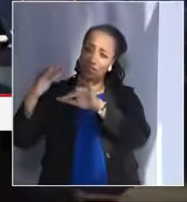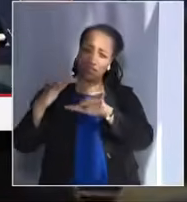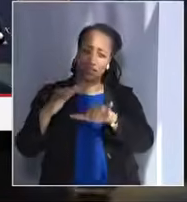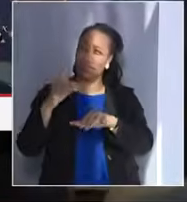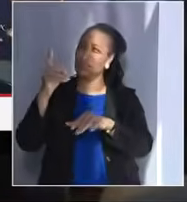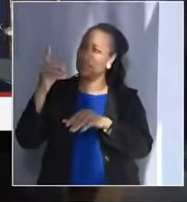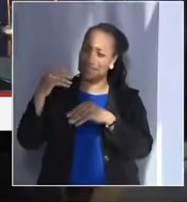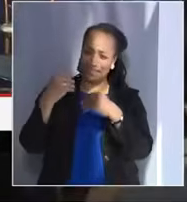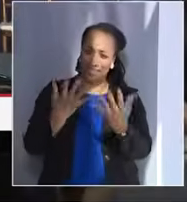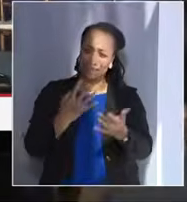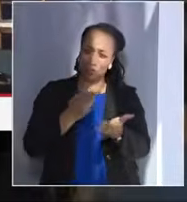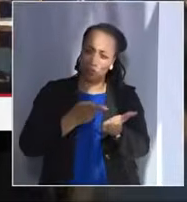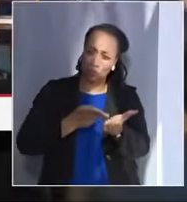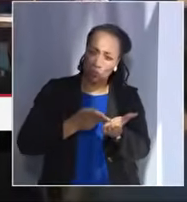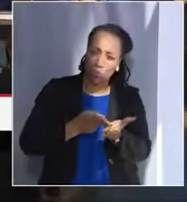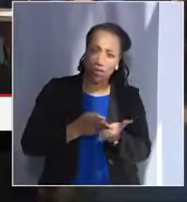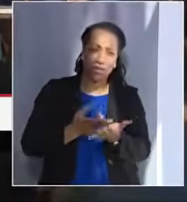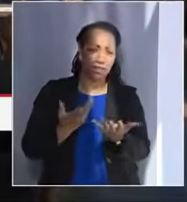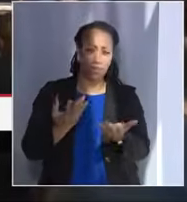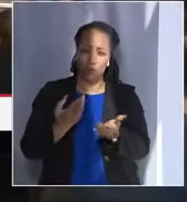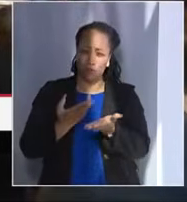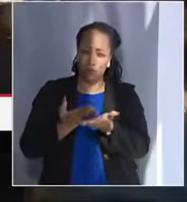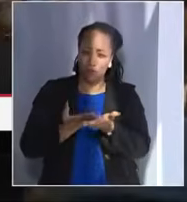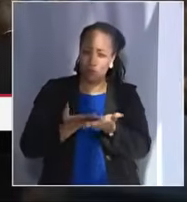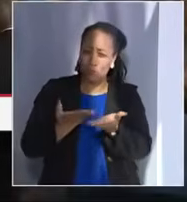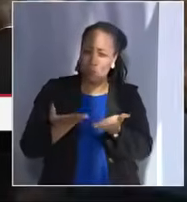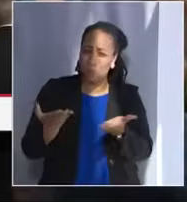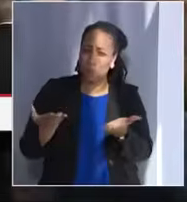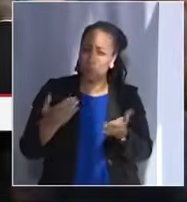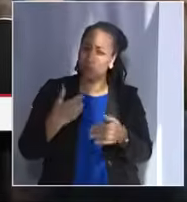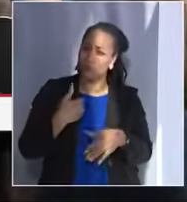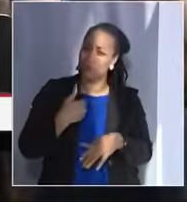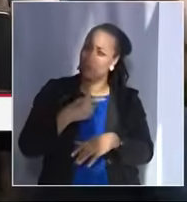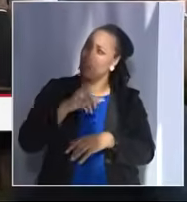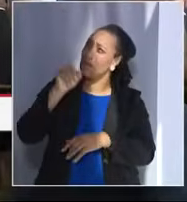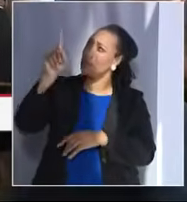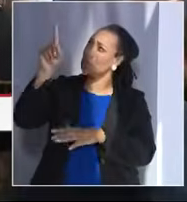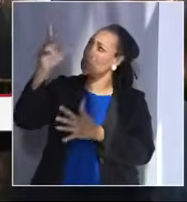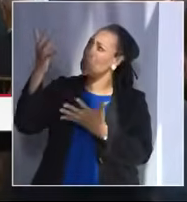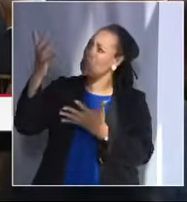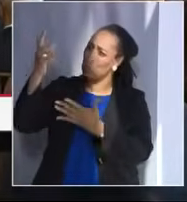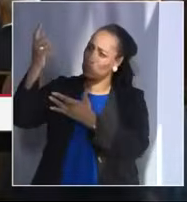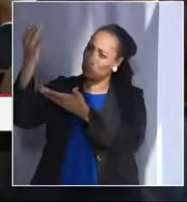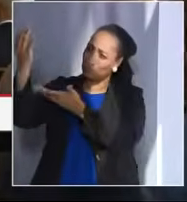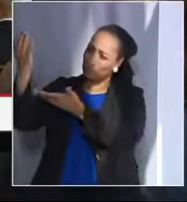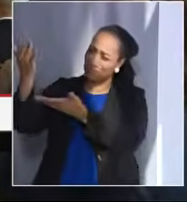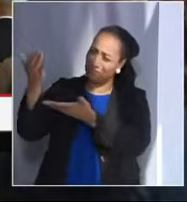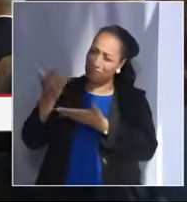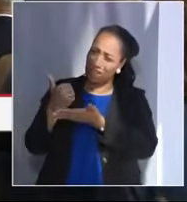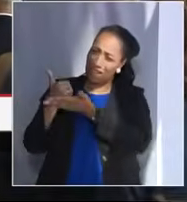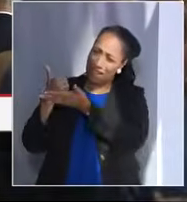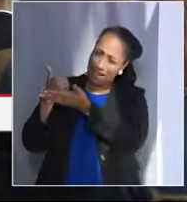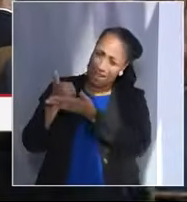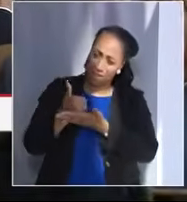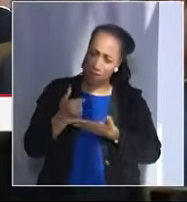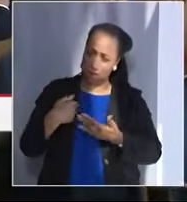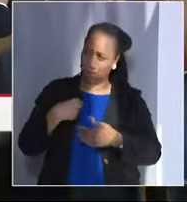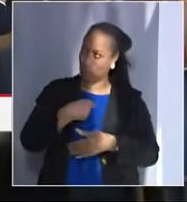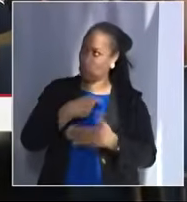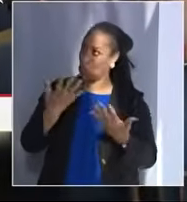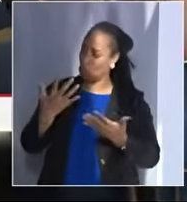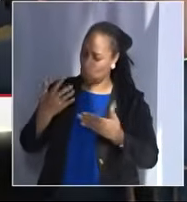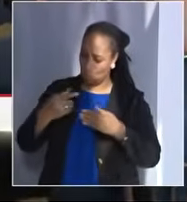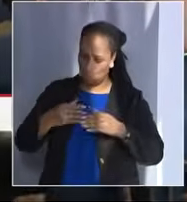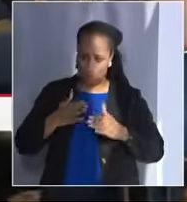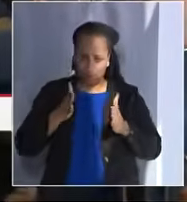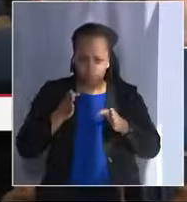come to know and follow in our lives all that is right and true. With this sprinkling of holy water, we ask